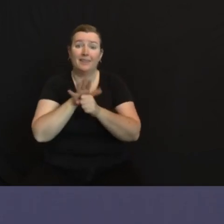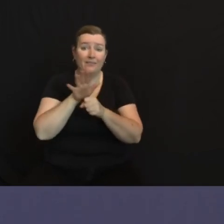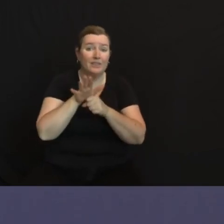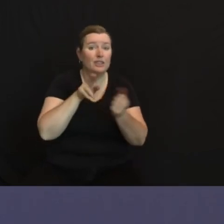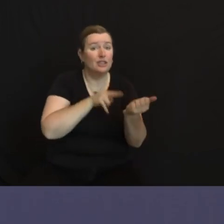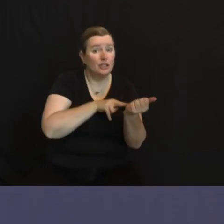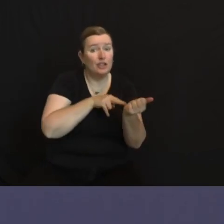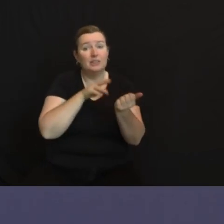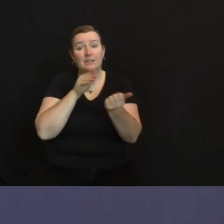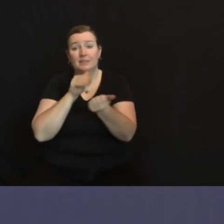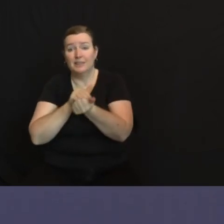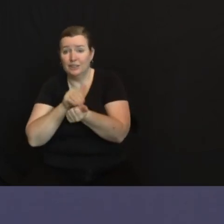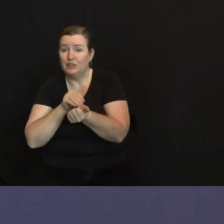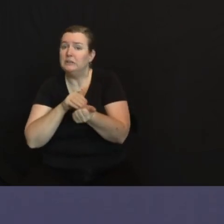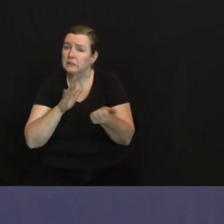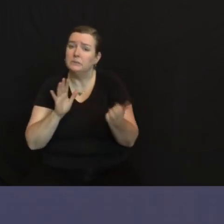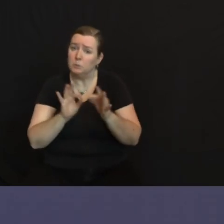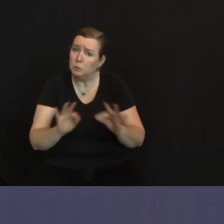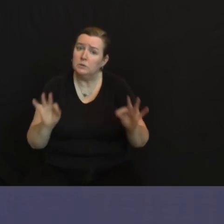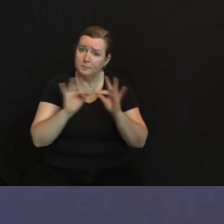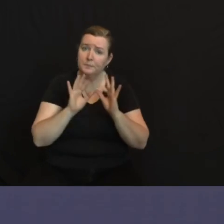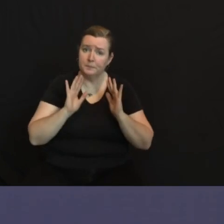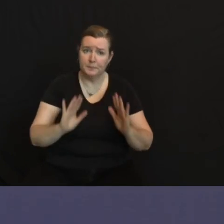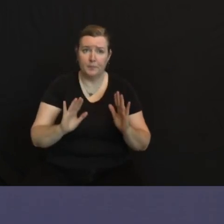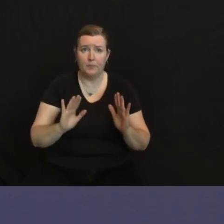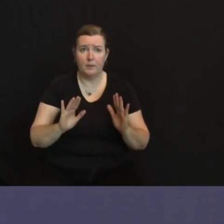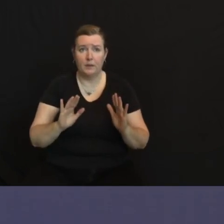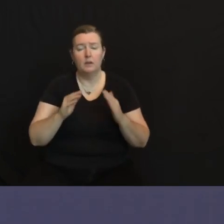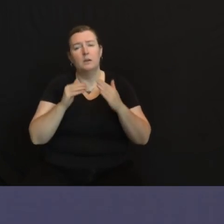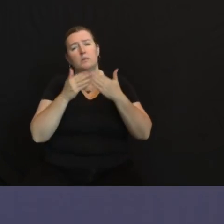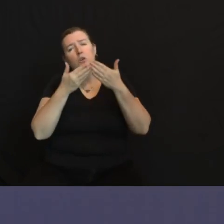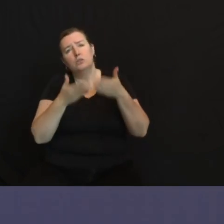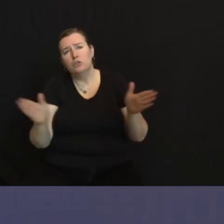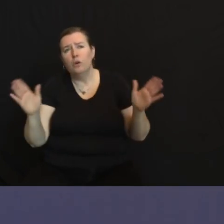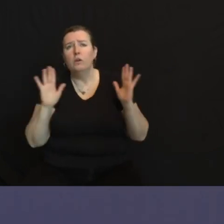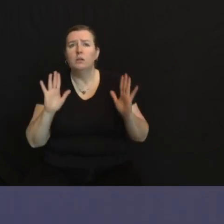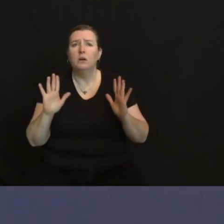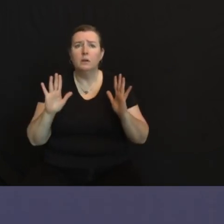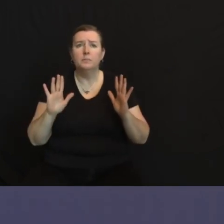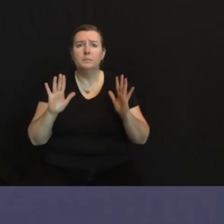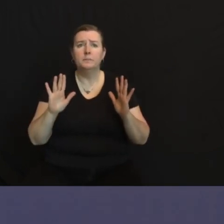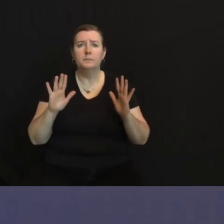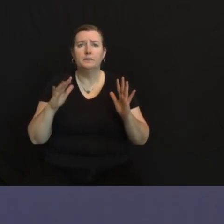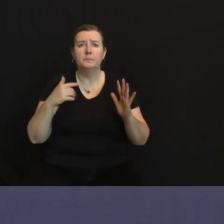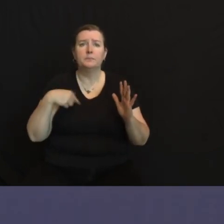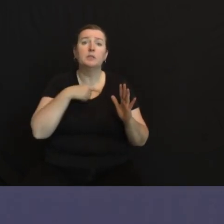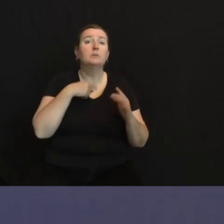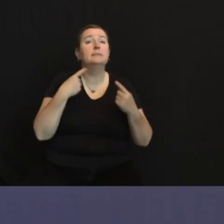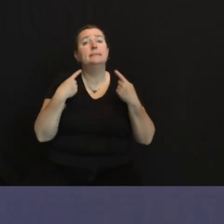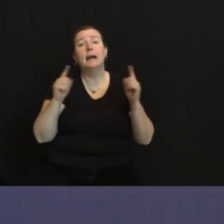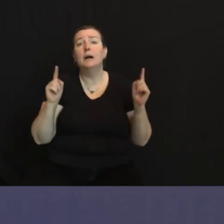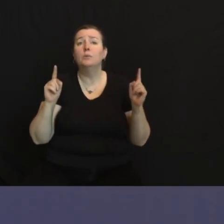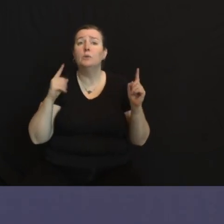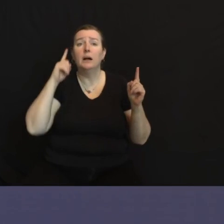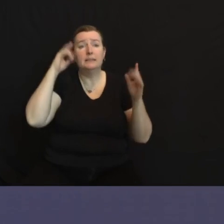So I want to just say, as a general matter, on the moves that we announced on Friday, I want to